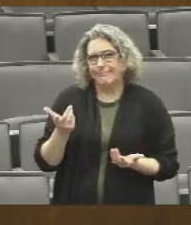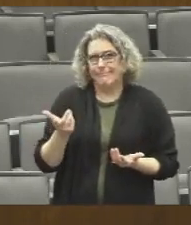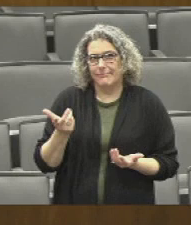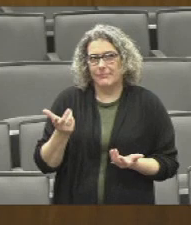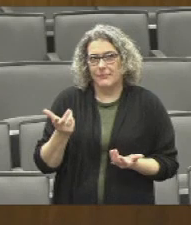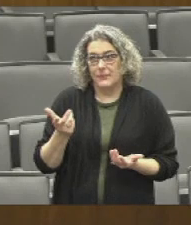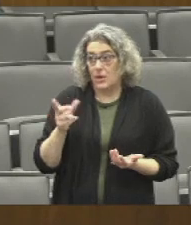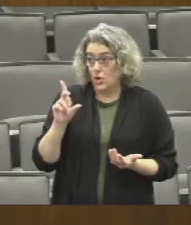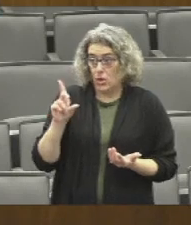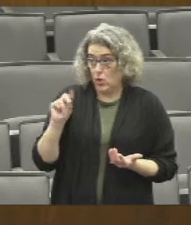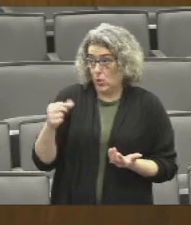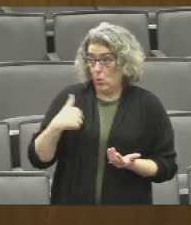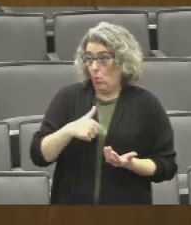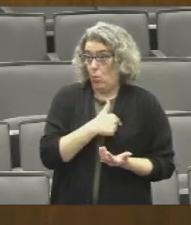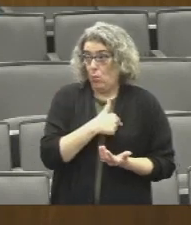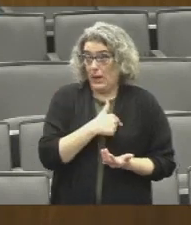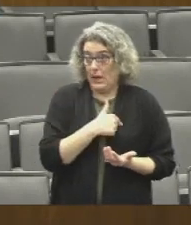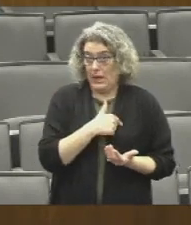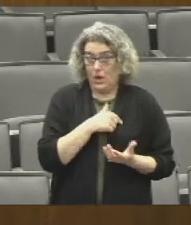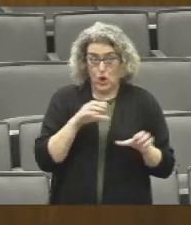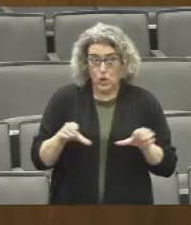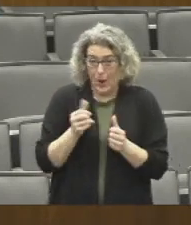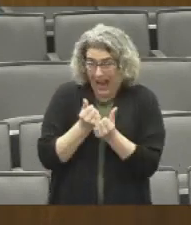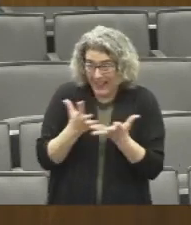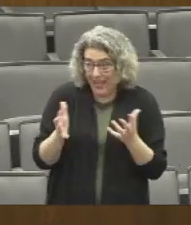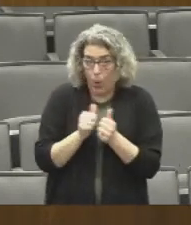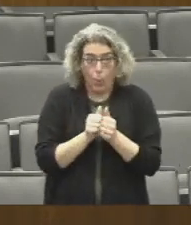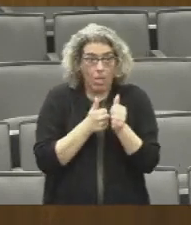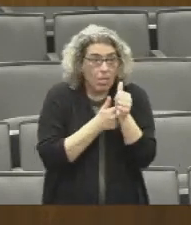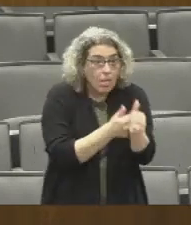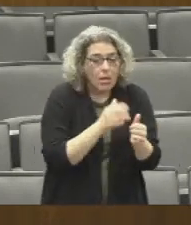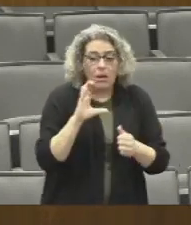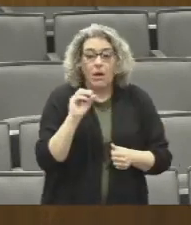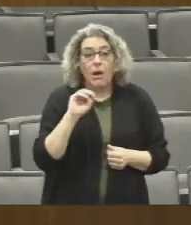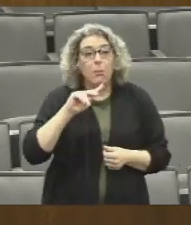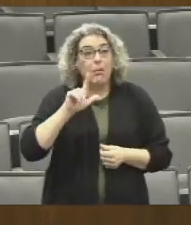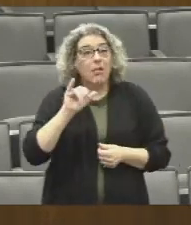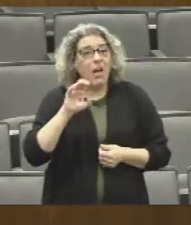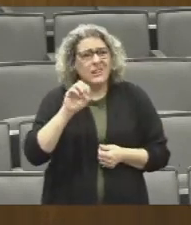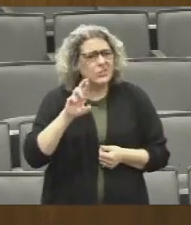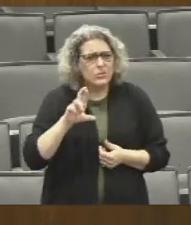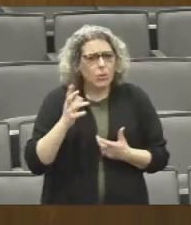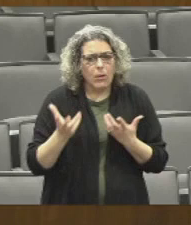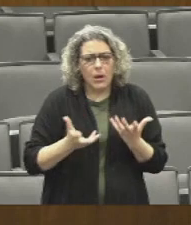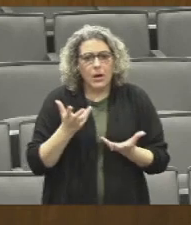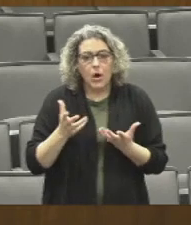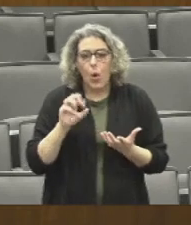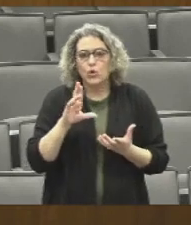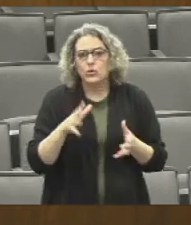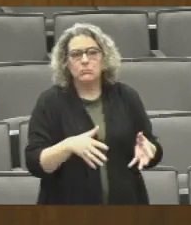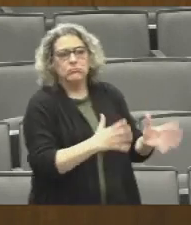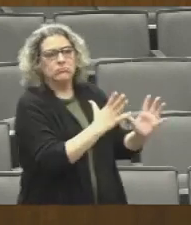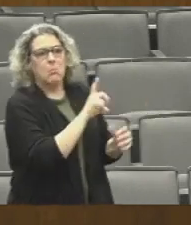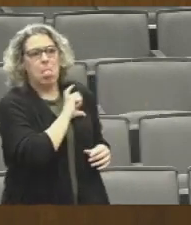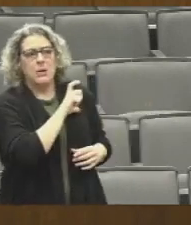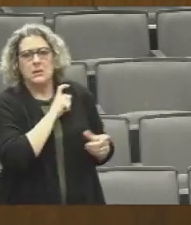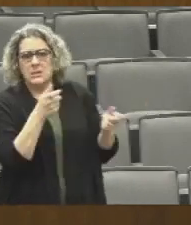Are we having any role in compliance or anything like that? Are we getting calls about that, or is this totally in the police's hands